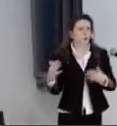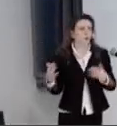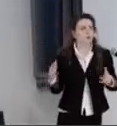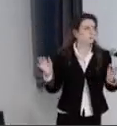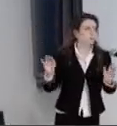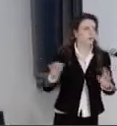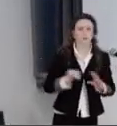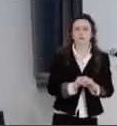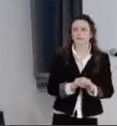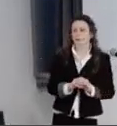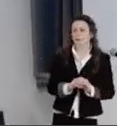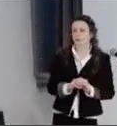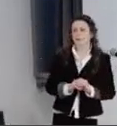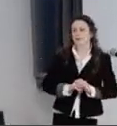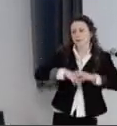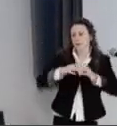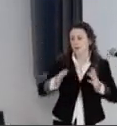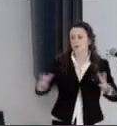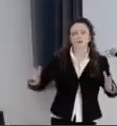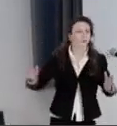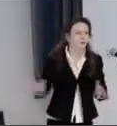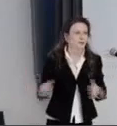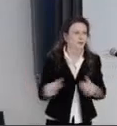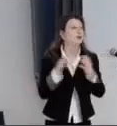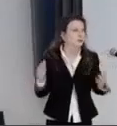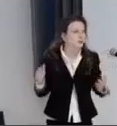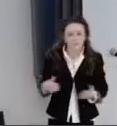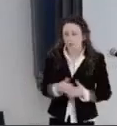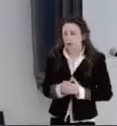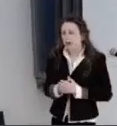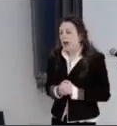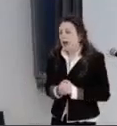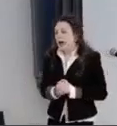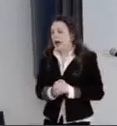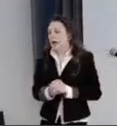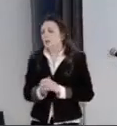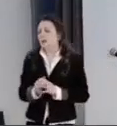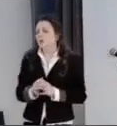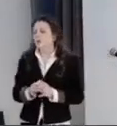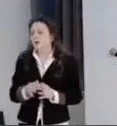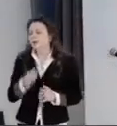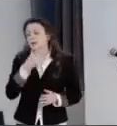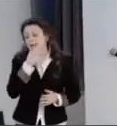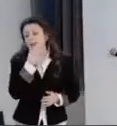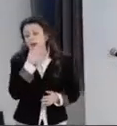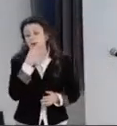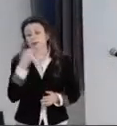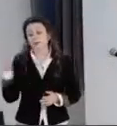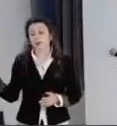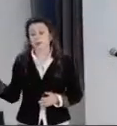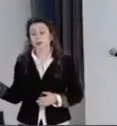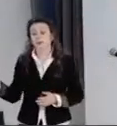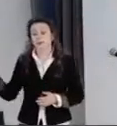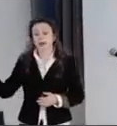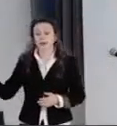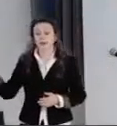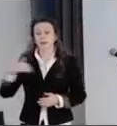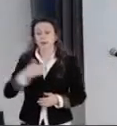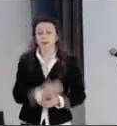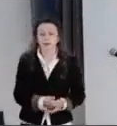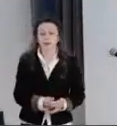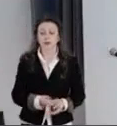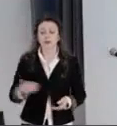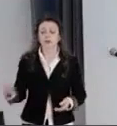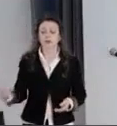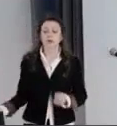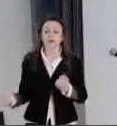is the part on which, you know, I'm treading even more slippery grounds than anywhere in this talk, provides aesthetic grounds for preferring fake leather to